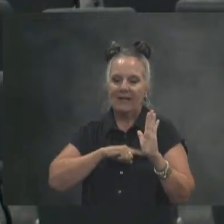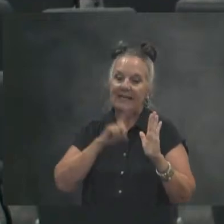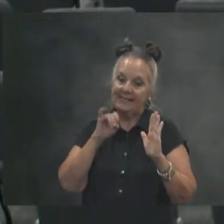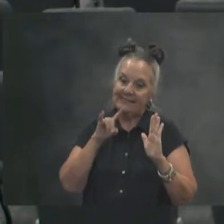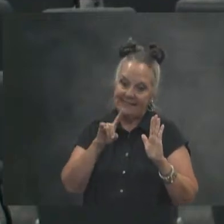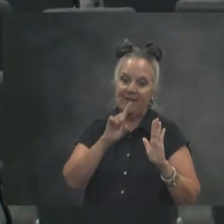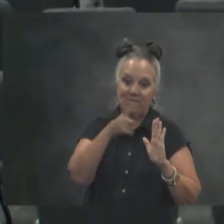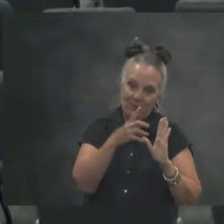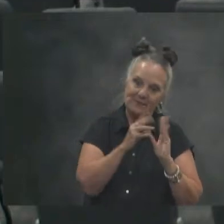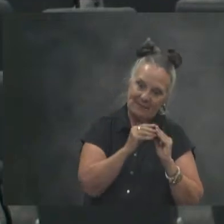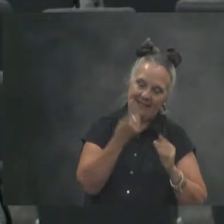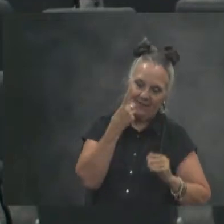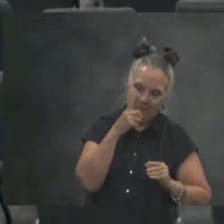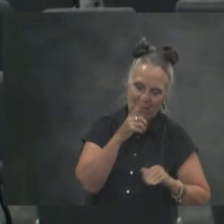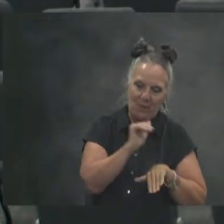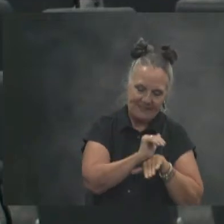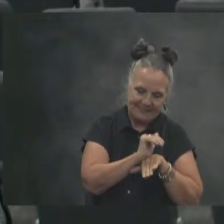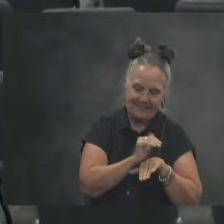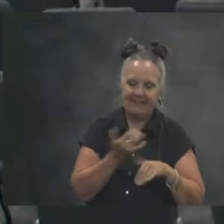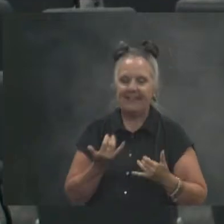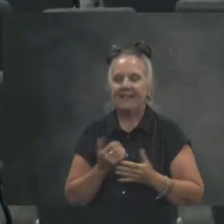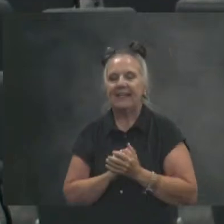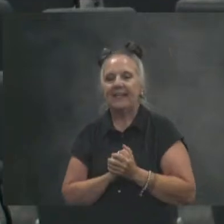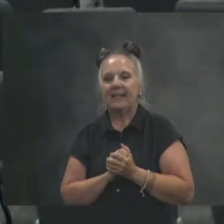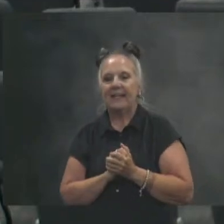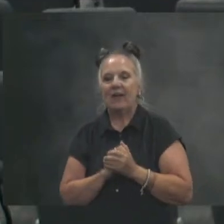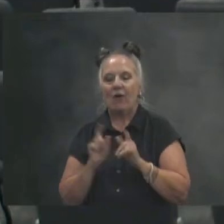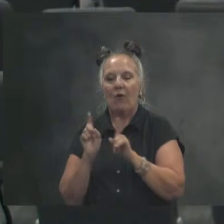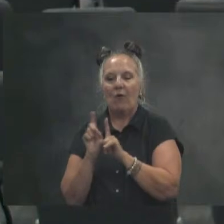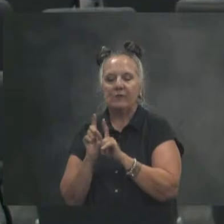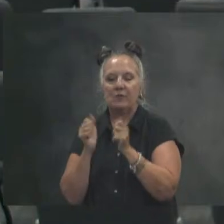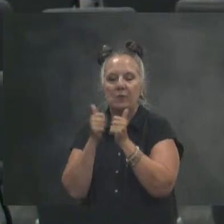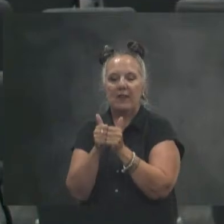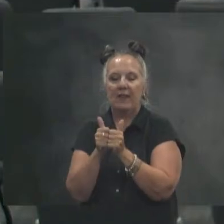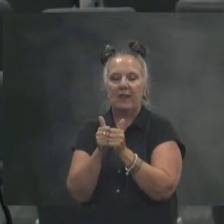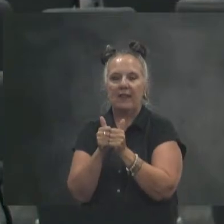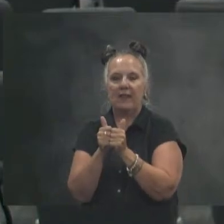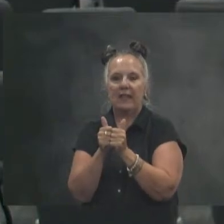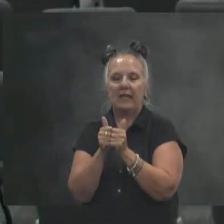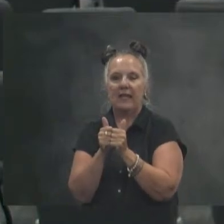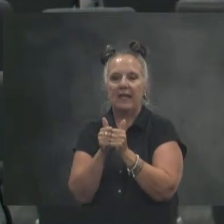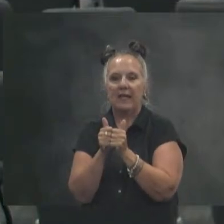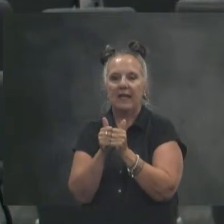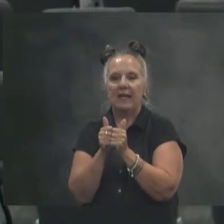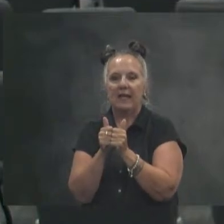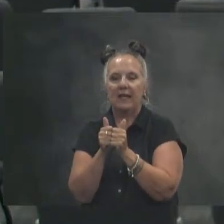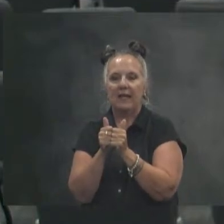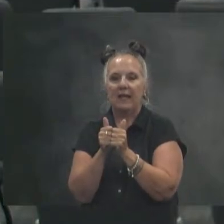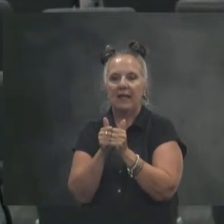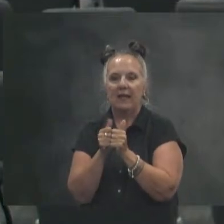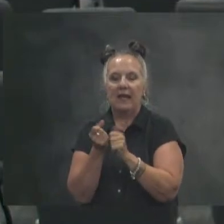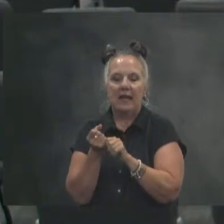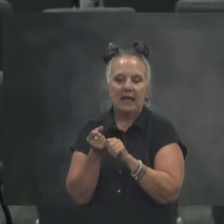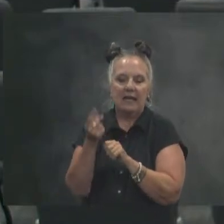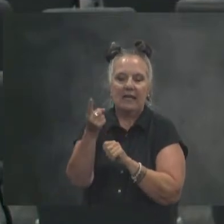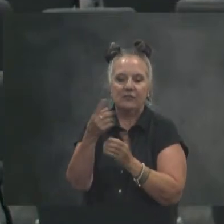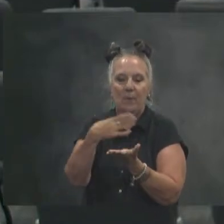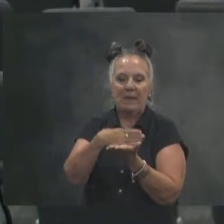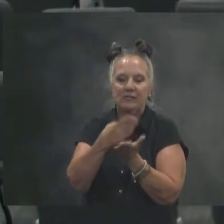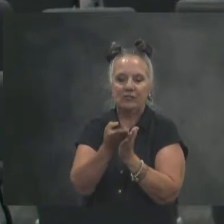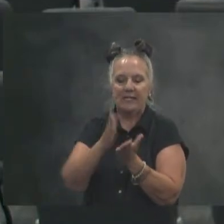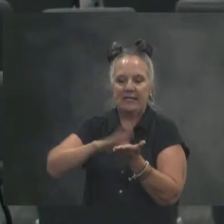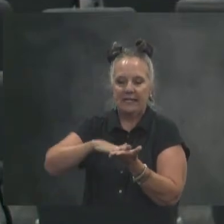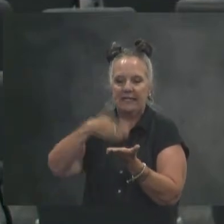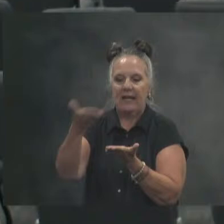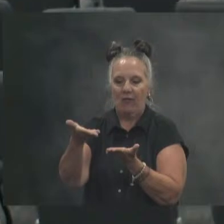reading for this evening, along with the next year's budget calendar. It's